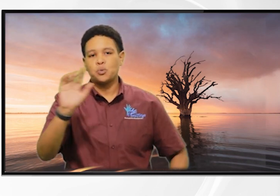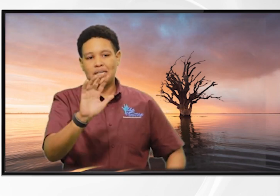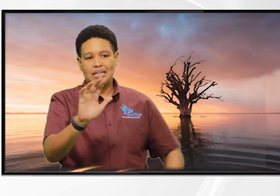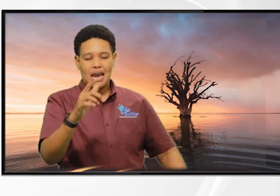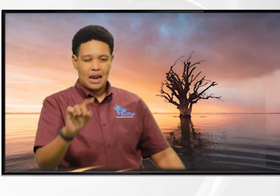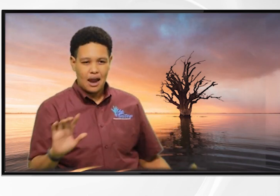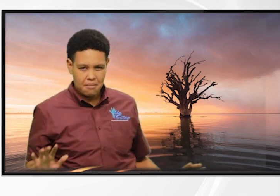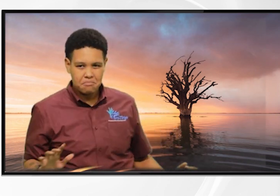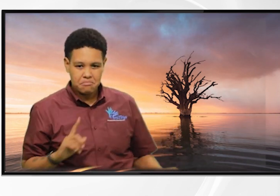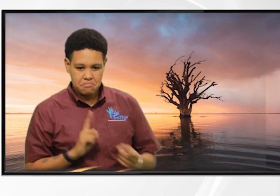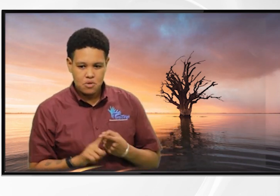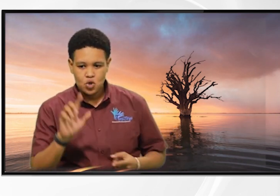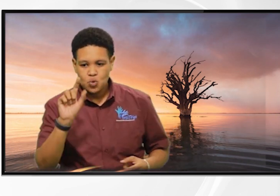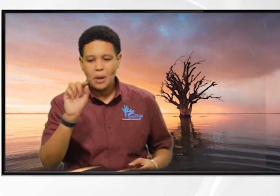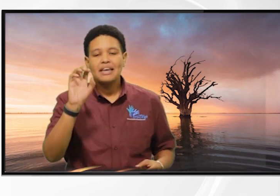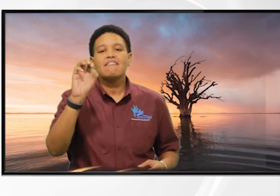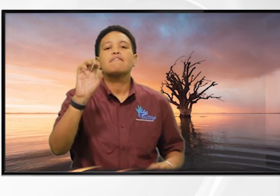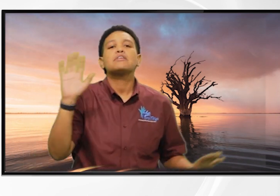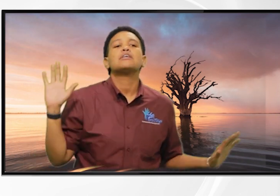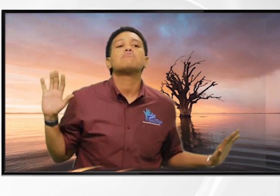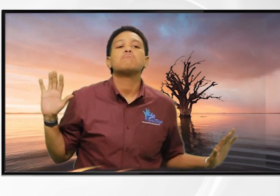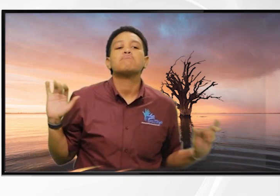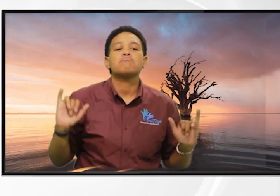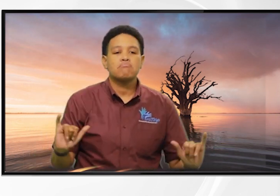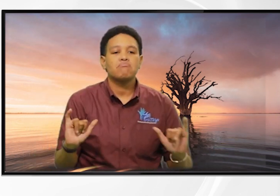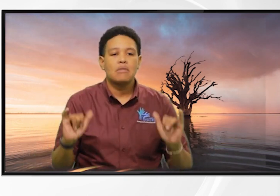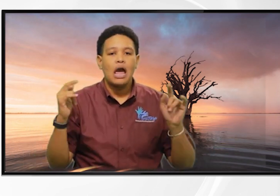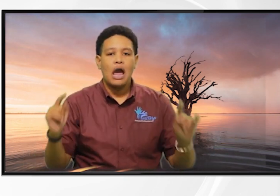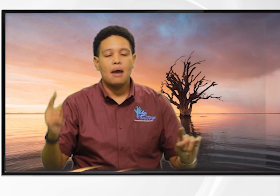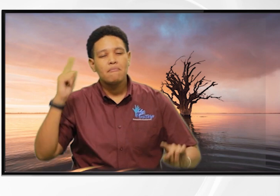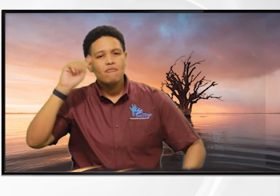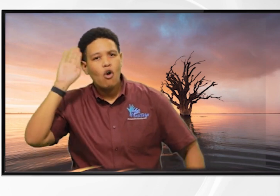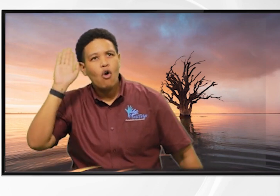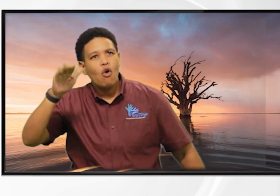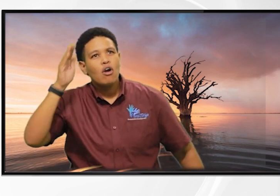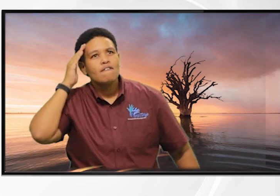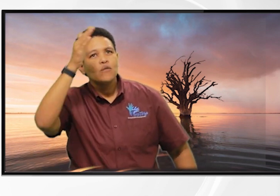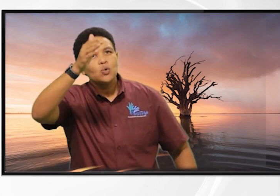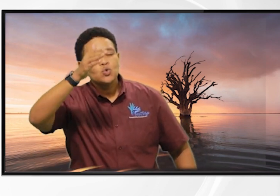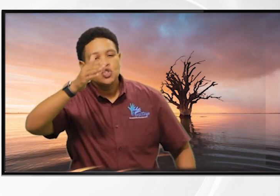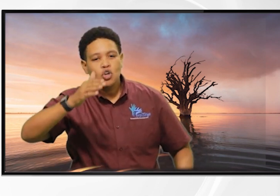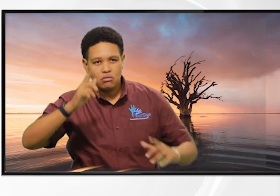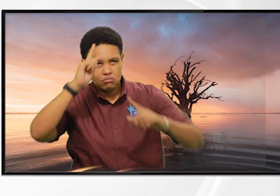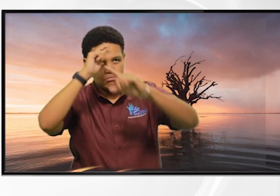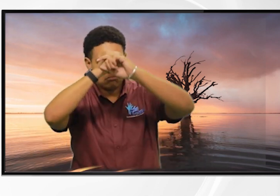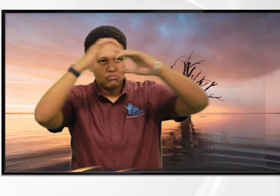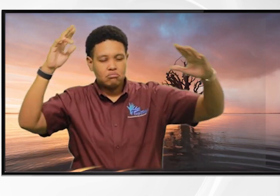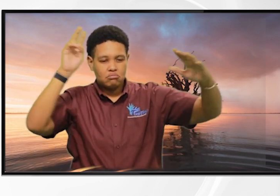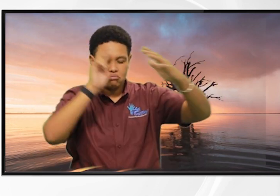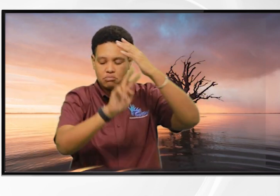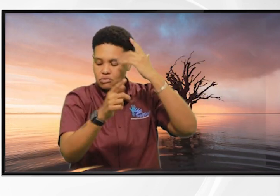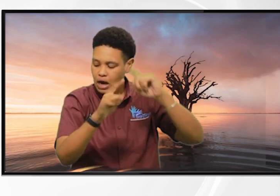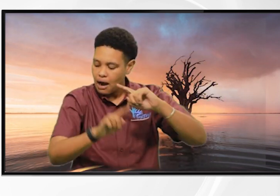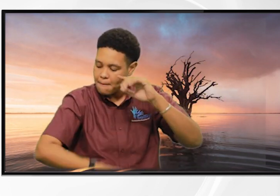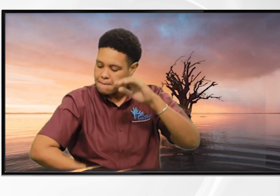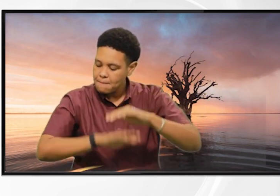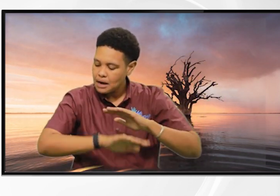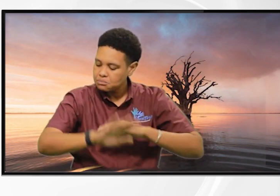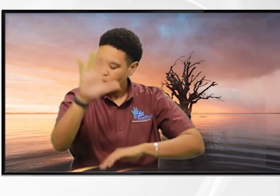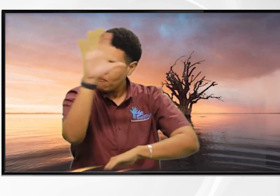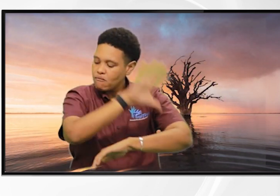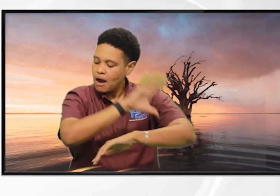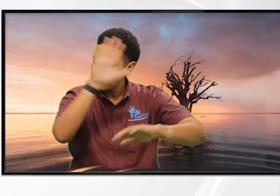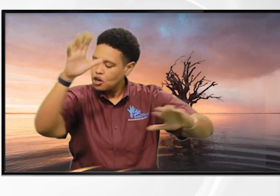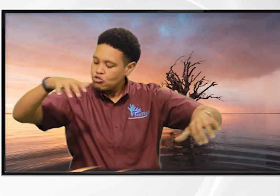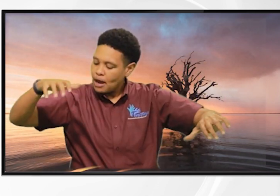2020s and 2050s respectively across all future scenarios. Maximum 5-day